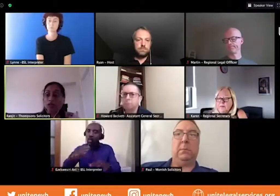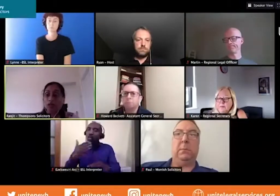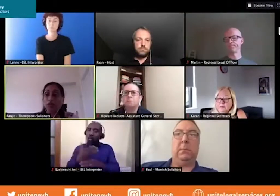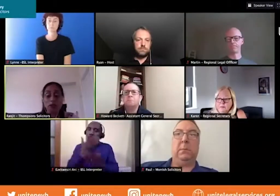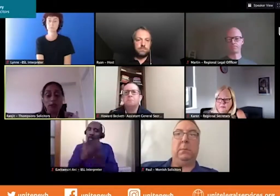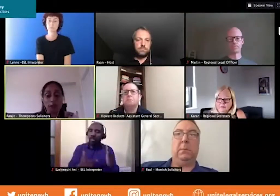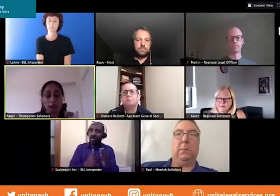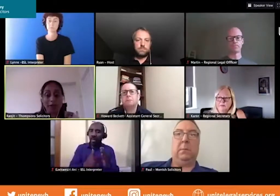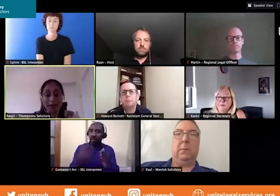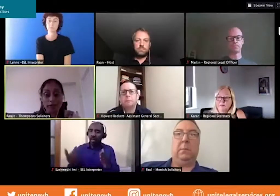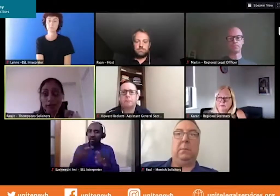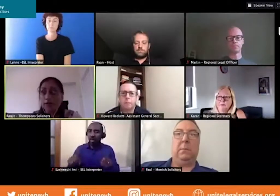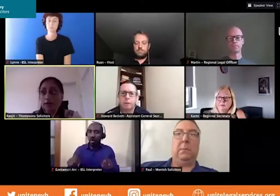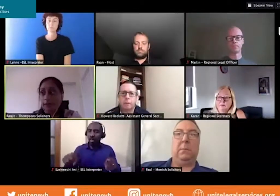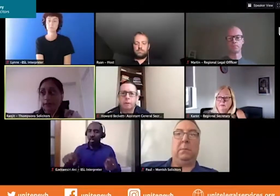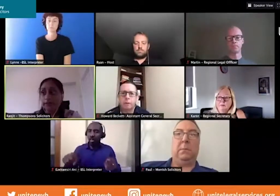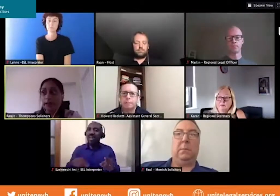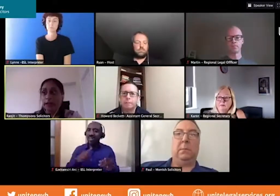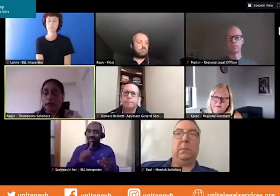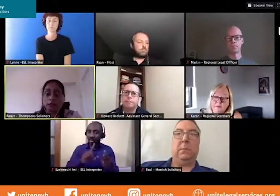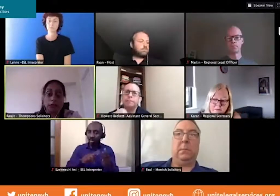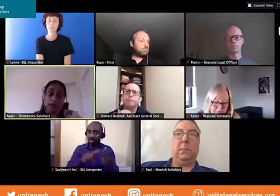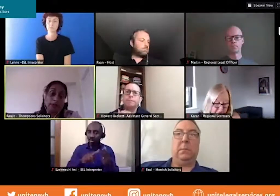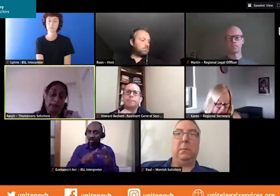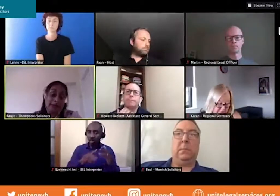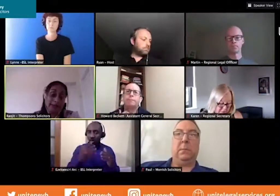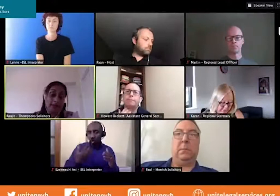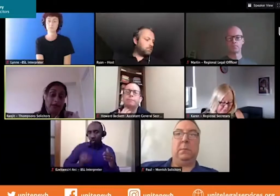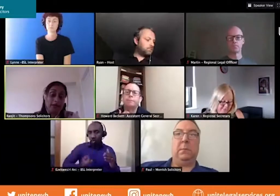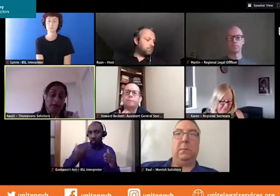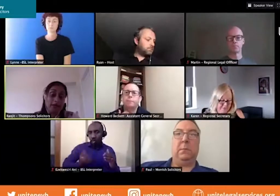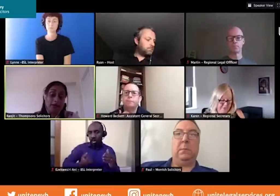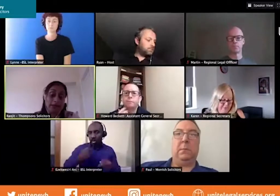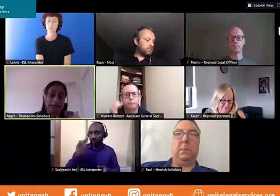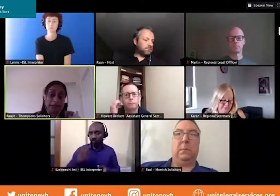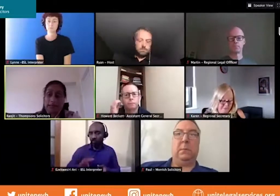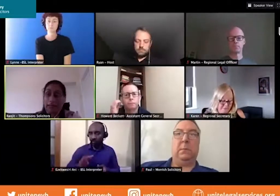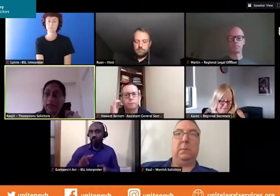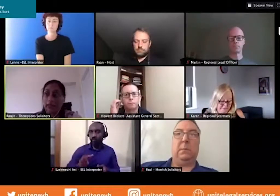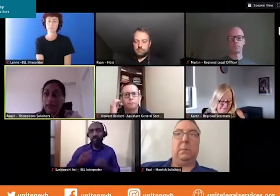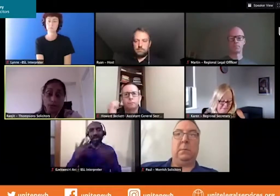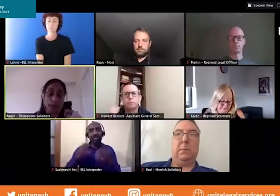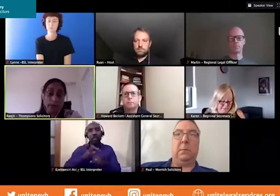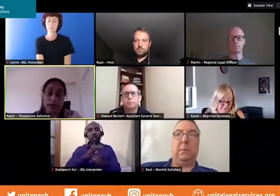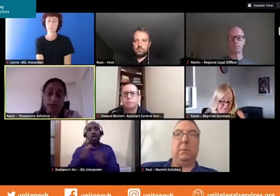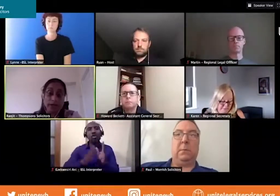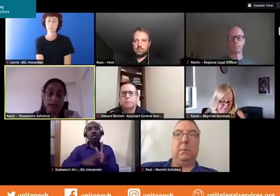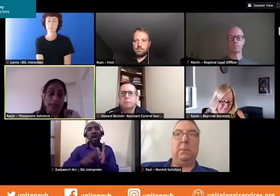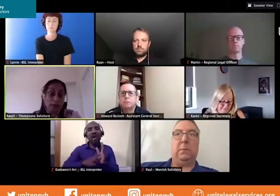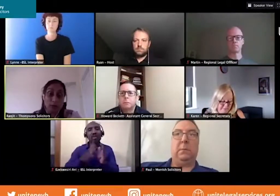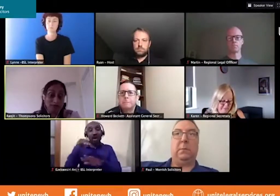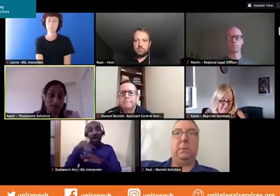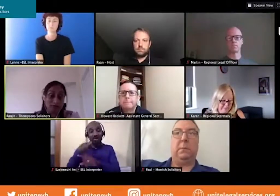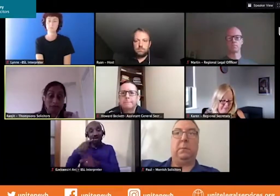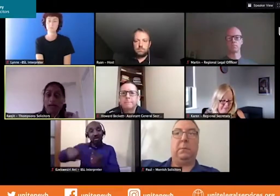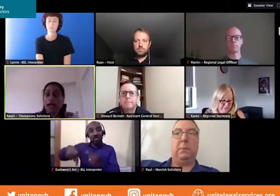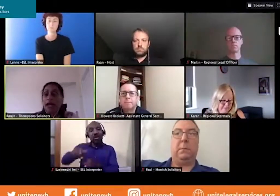usually also on low incomes as well. The current pandemic is likely to hit this group of workers even more.